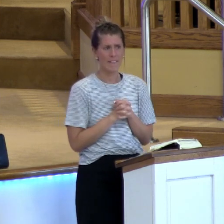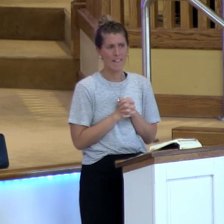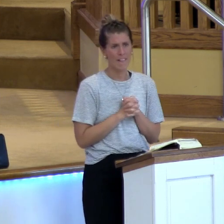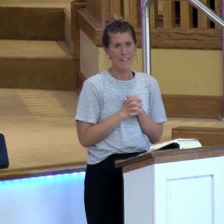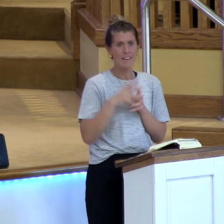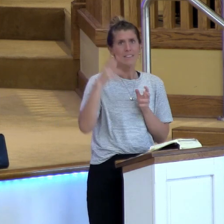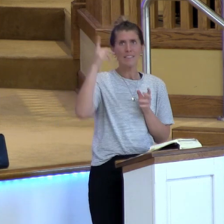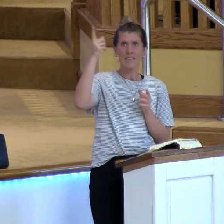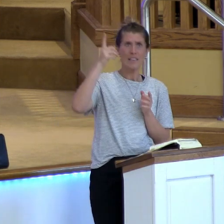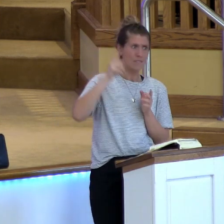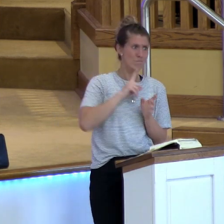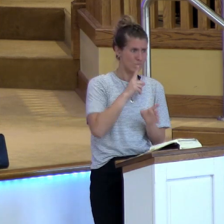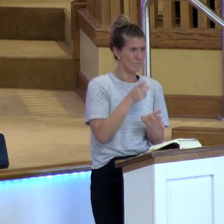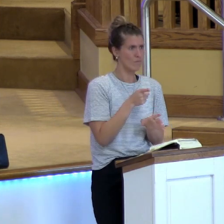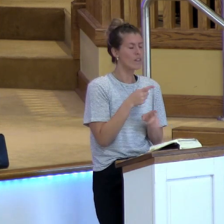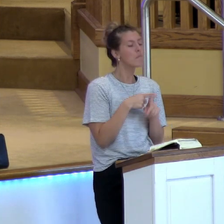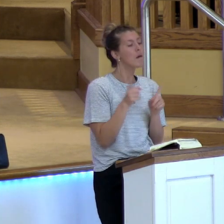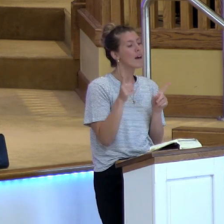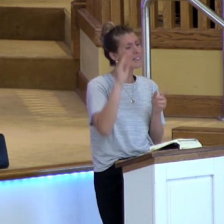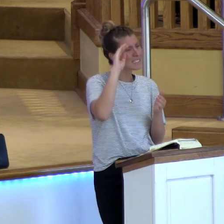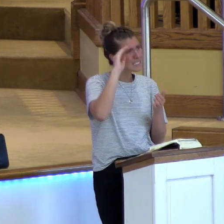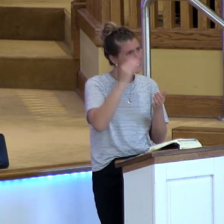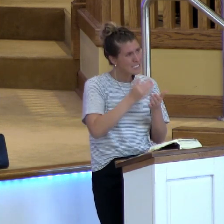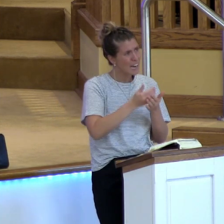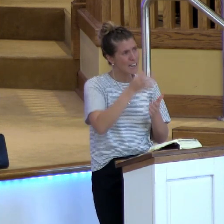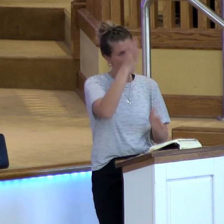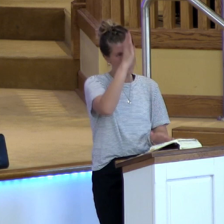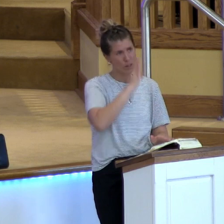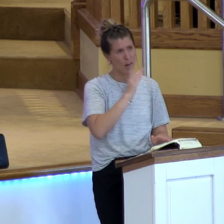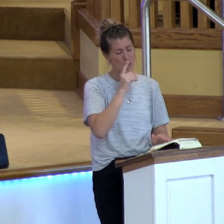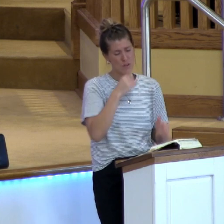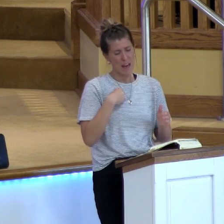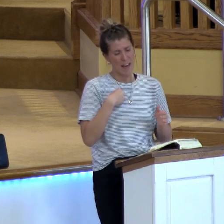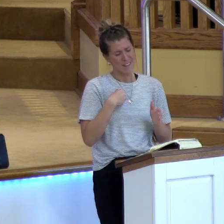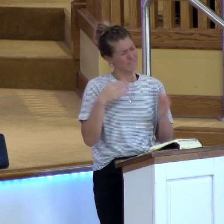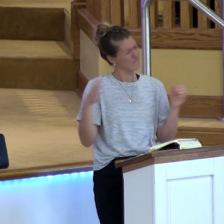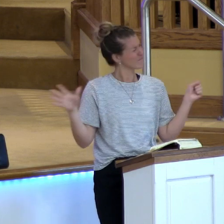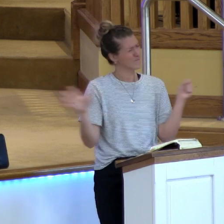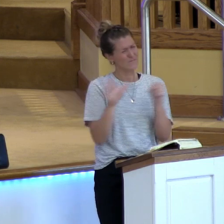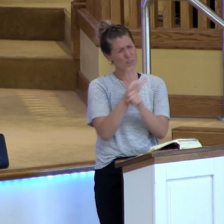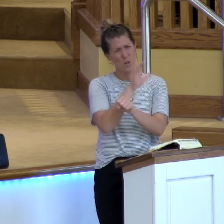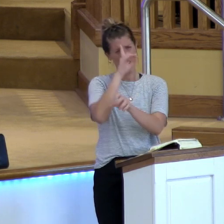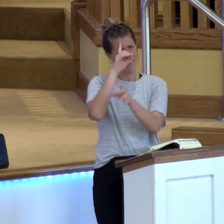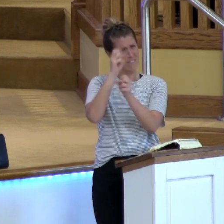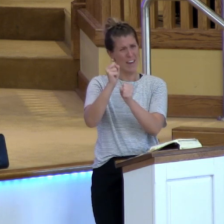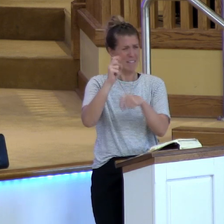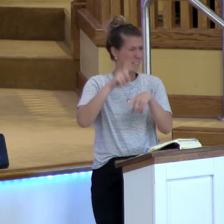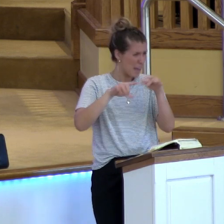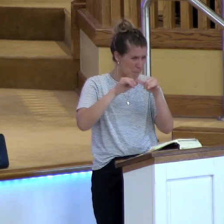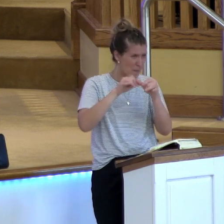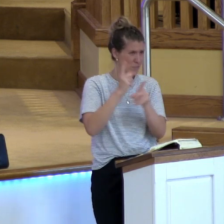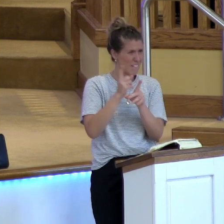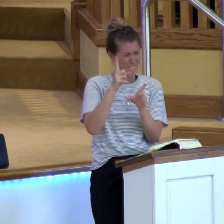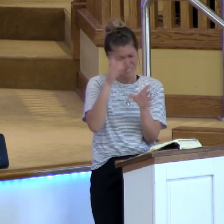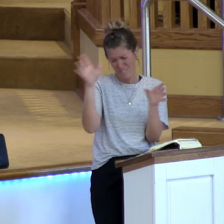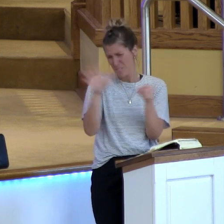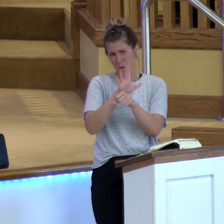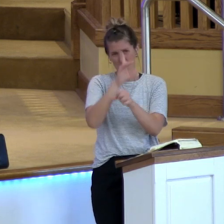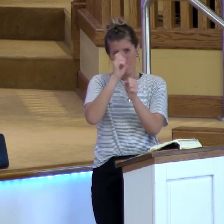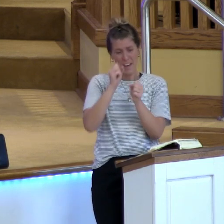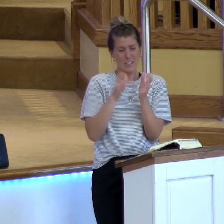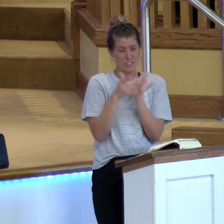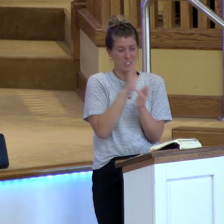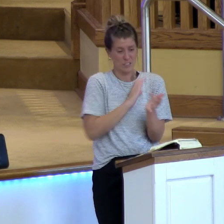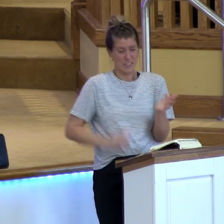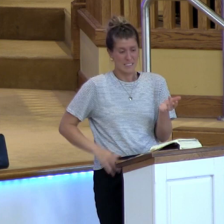He was. But the Son of God, who had unlimited faith, immeasurable faith, the Son of God, Jesus Christ, who had that